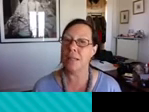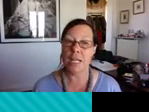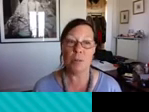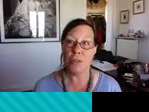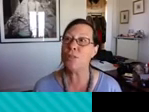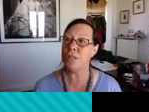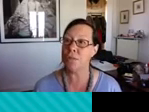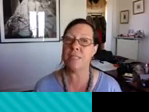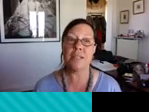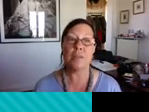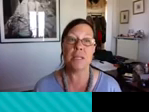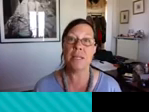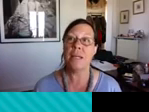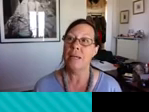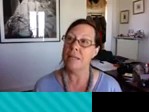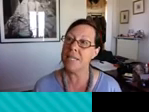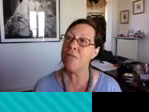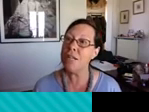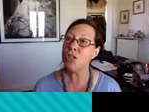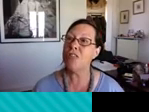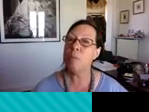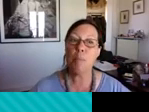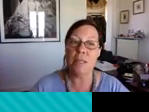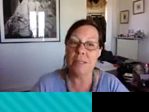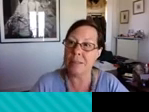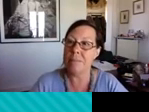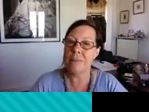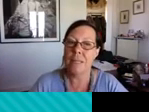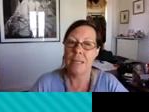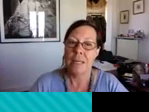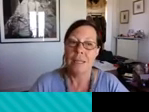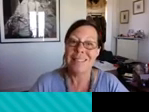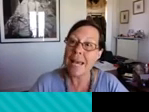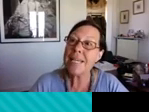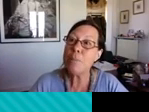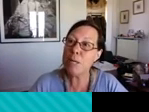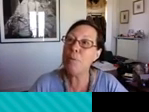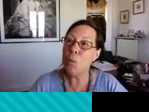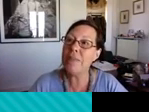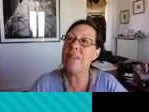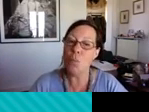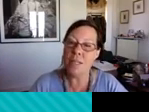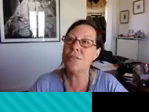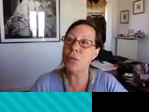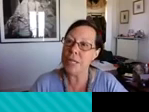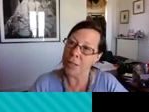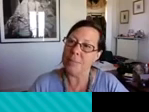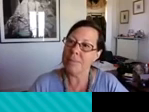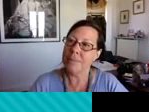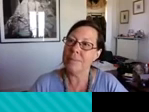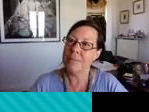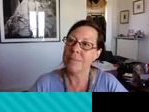journalists a couple of years ago, said to me, the definition of populism is telling the people what they want to